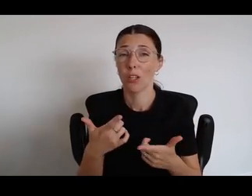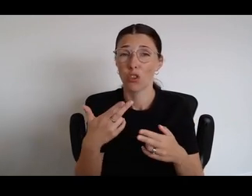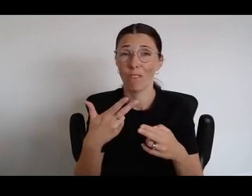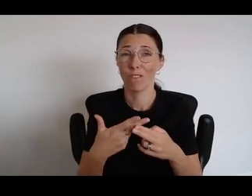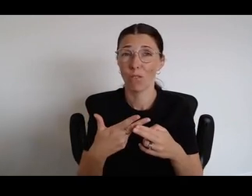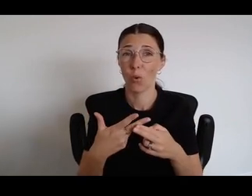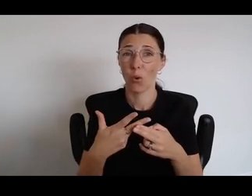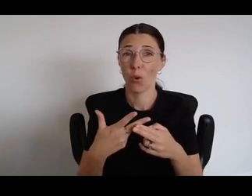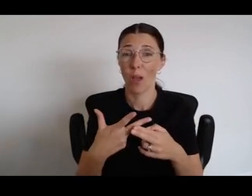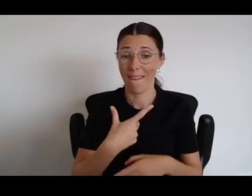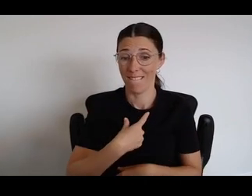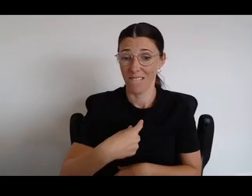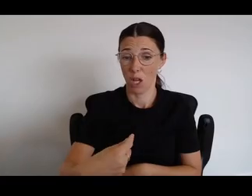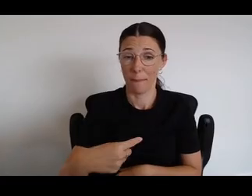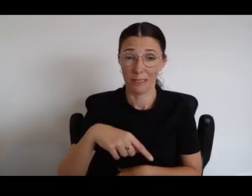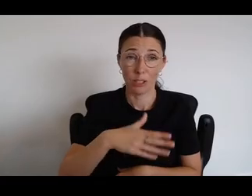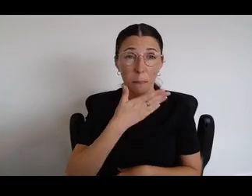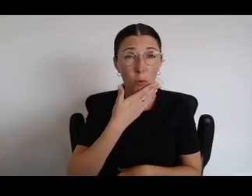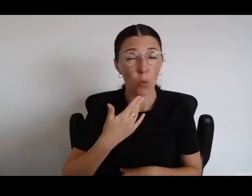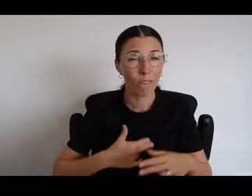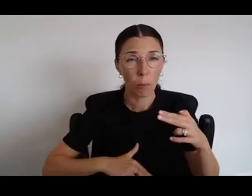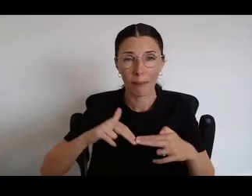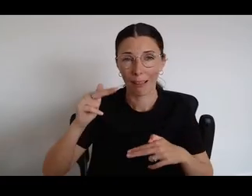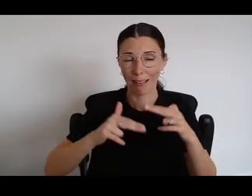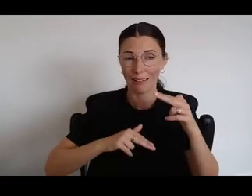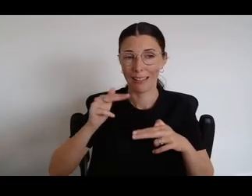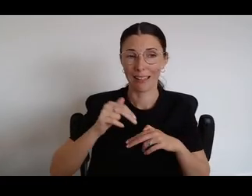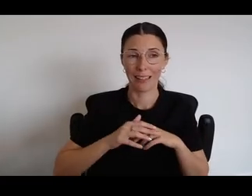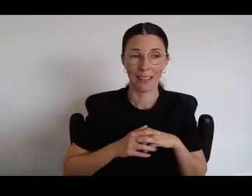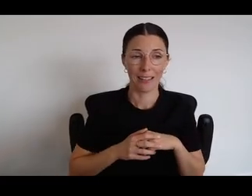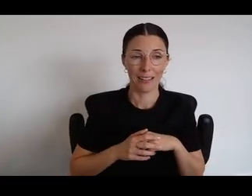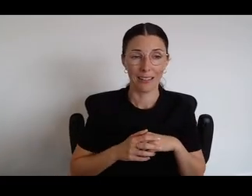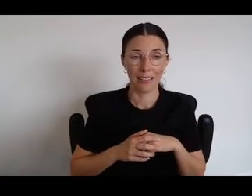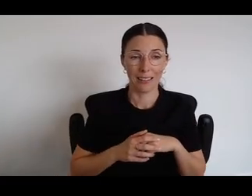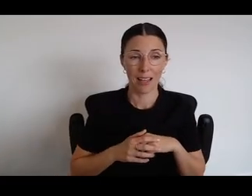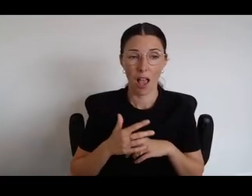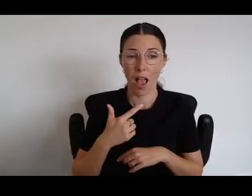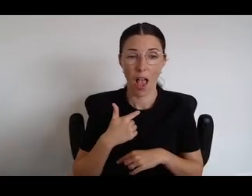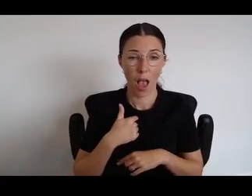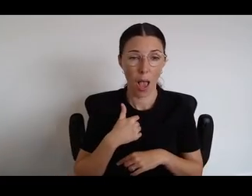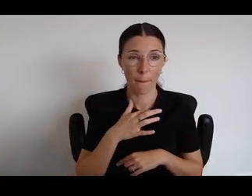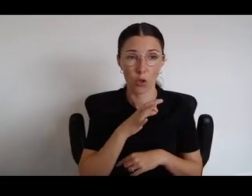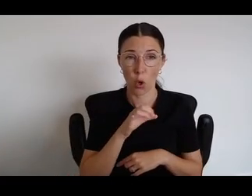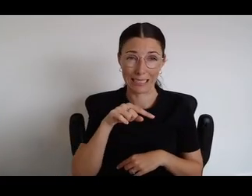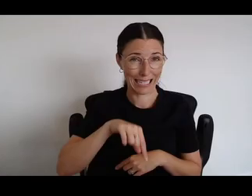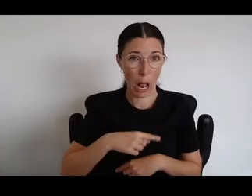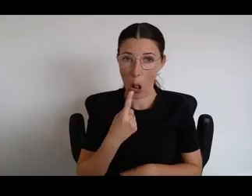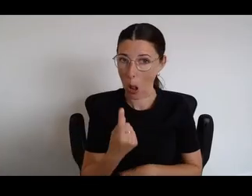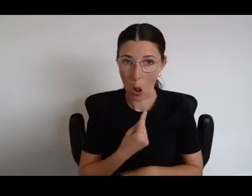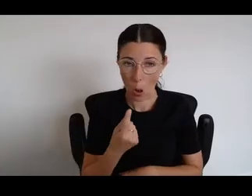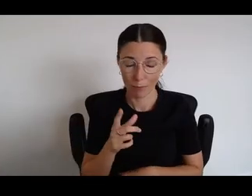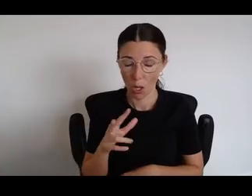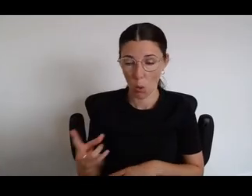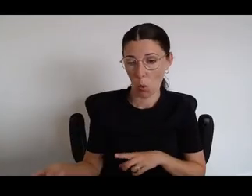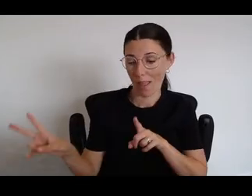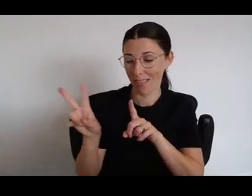here, inviting me to this beautiful building. And as you heard, I'm not here by myself. Elmi and